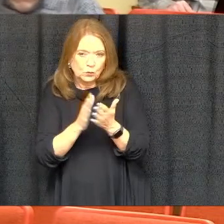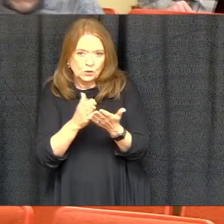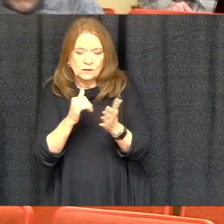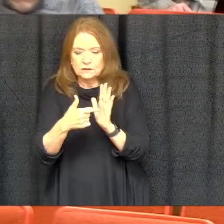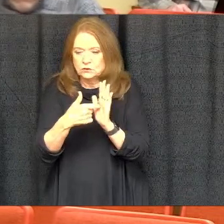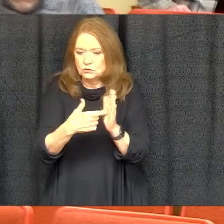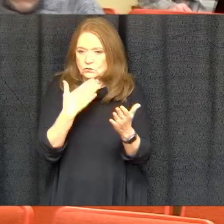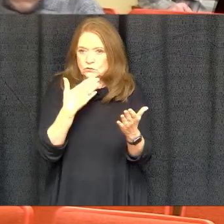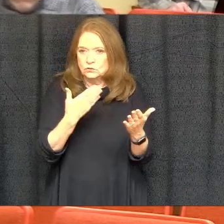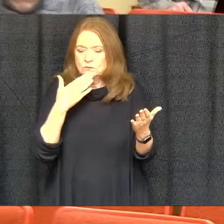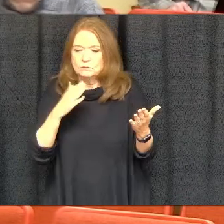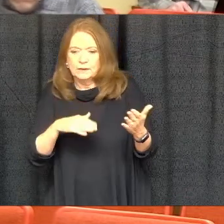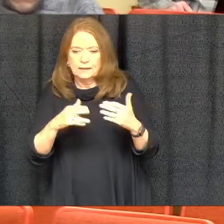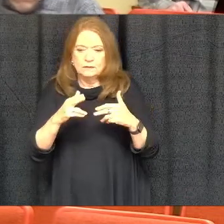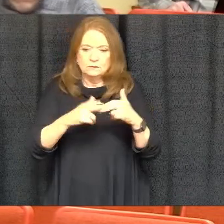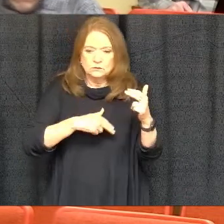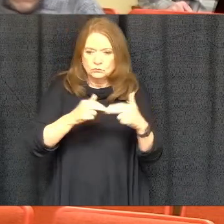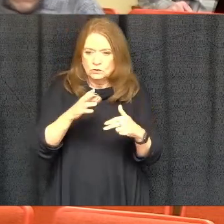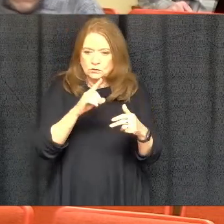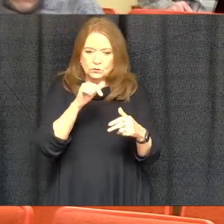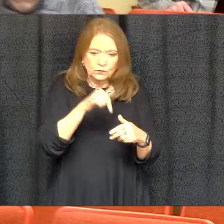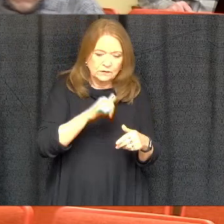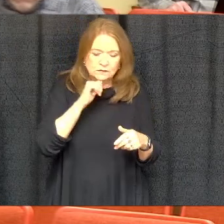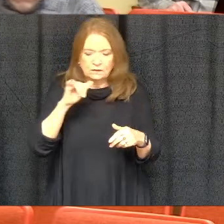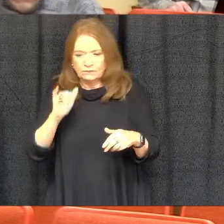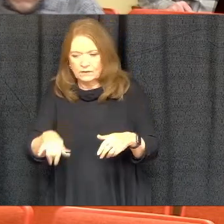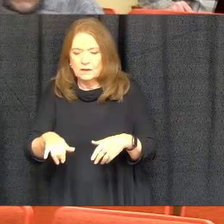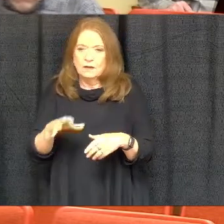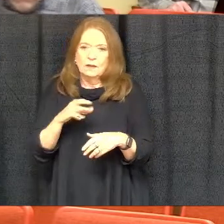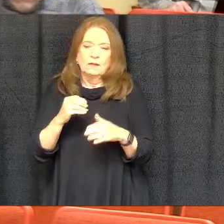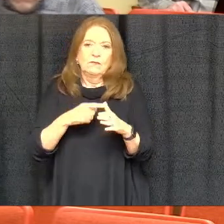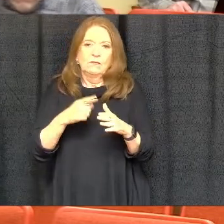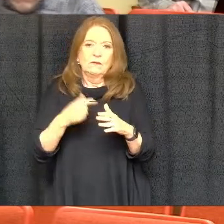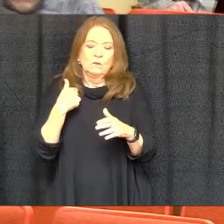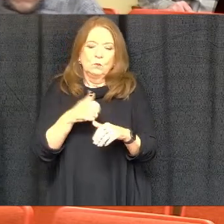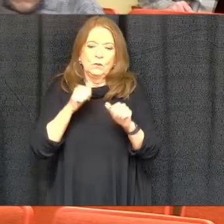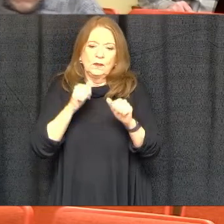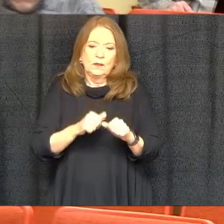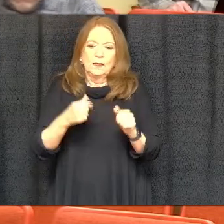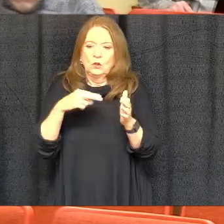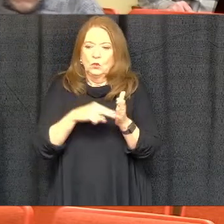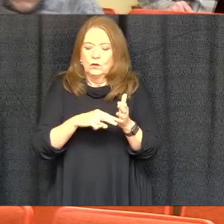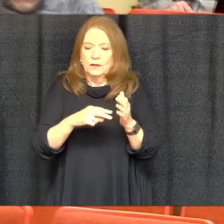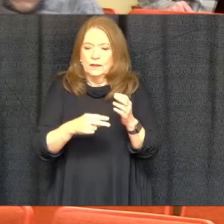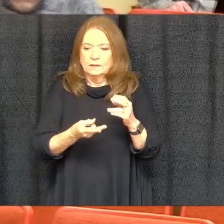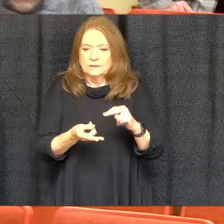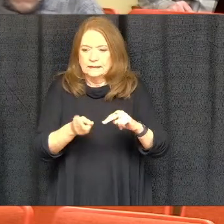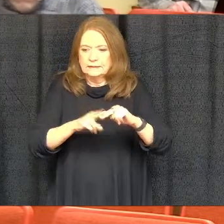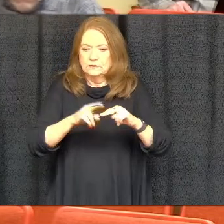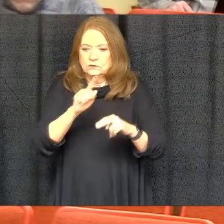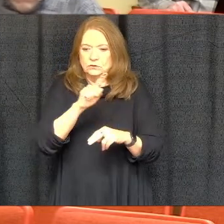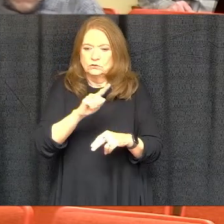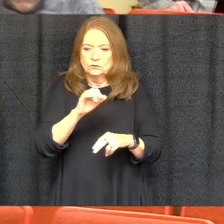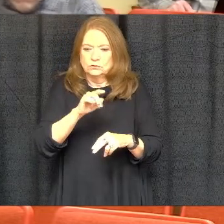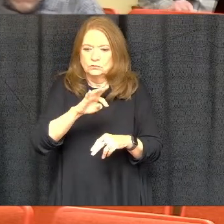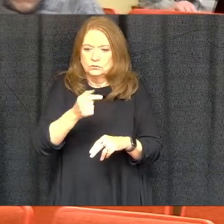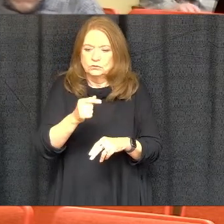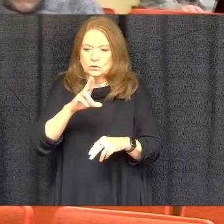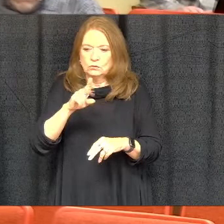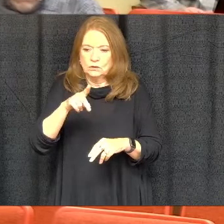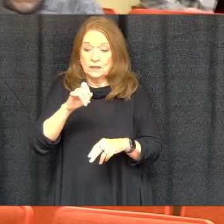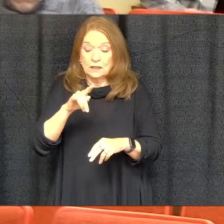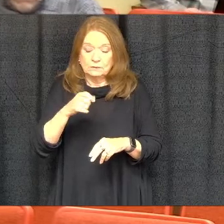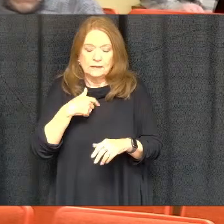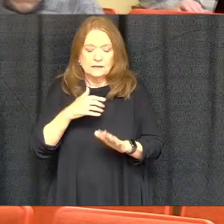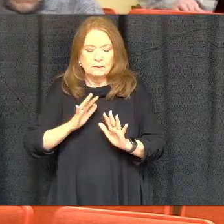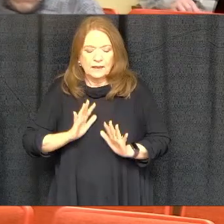and bad construction and do this, not that. And then we can look at additional zoning updates as needed. Again, I'm very hesitant to do